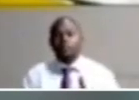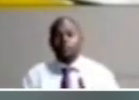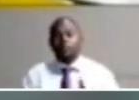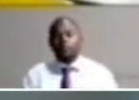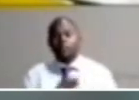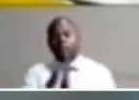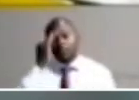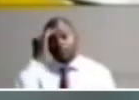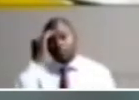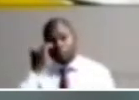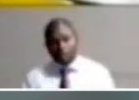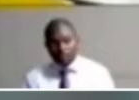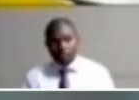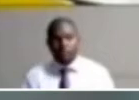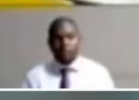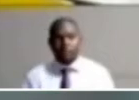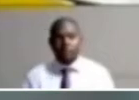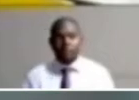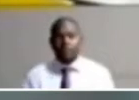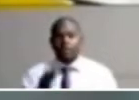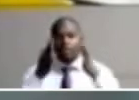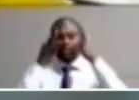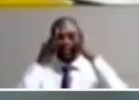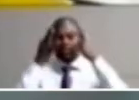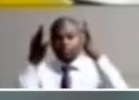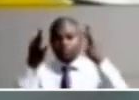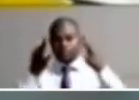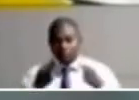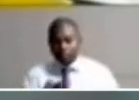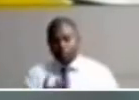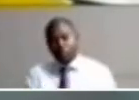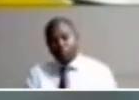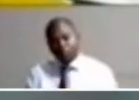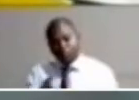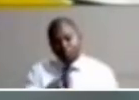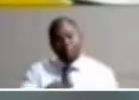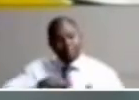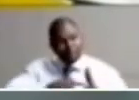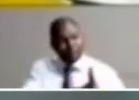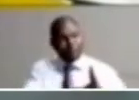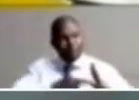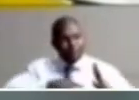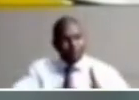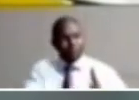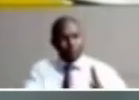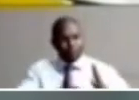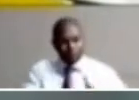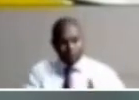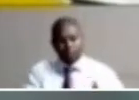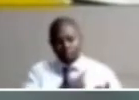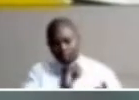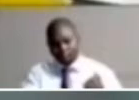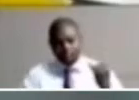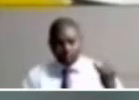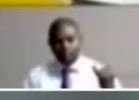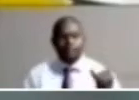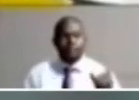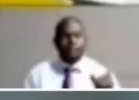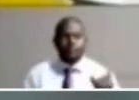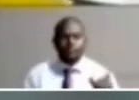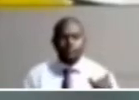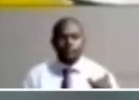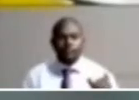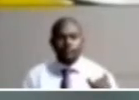That is why we have decided to take additional measures as follows below.